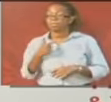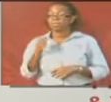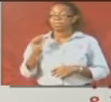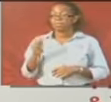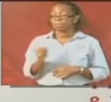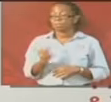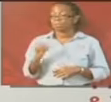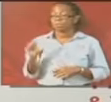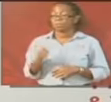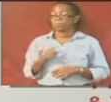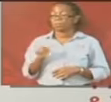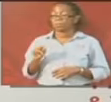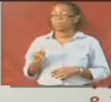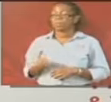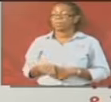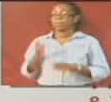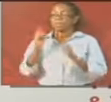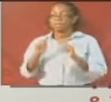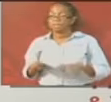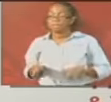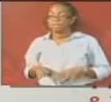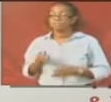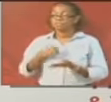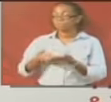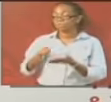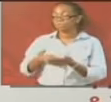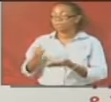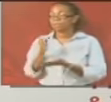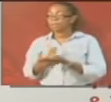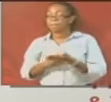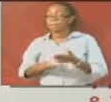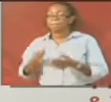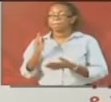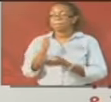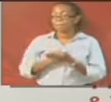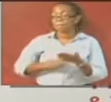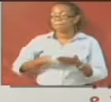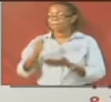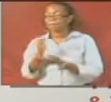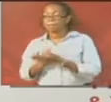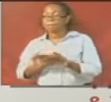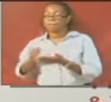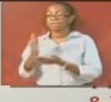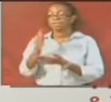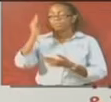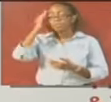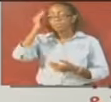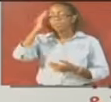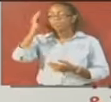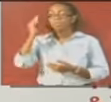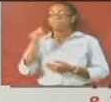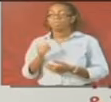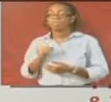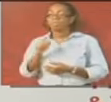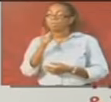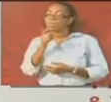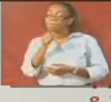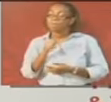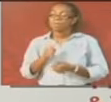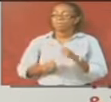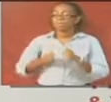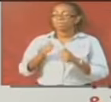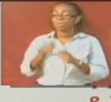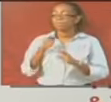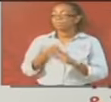of the 1 in how many ever, 1 in 10, 1 in 20, 1 in something of the positives to get an idea of